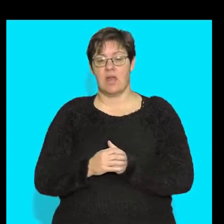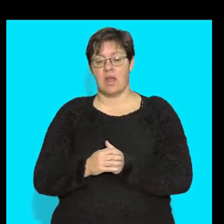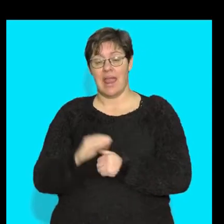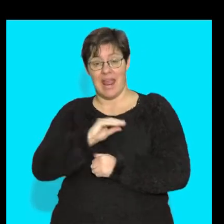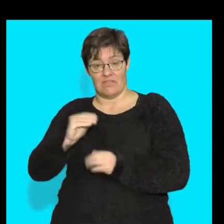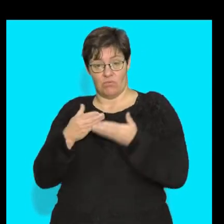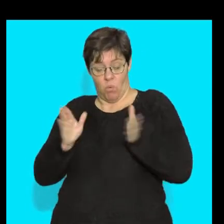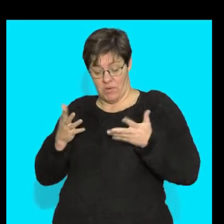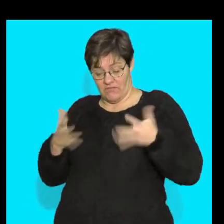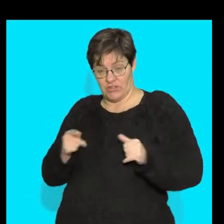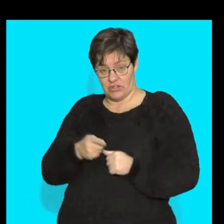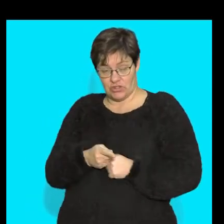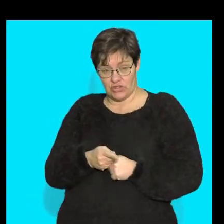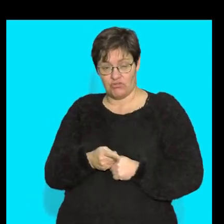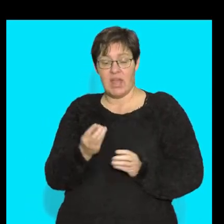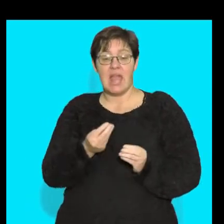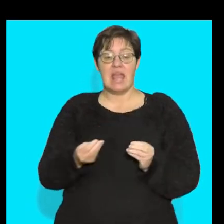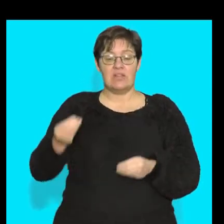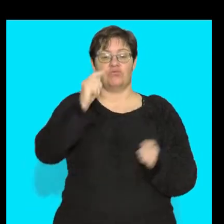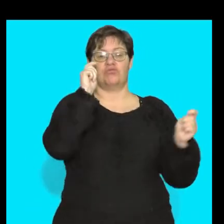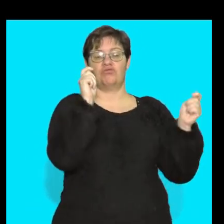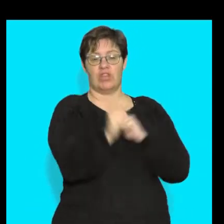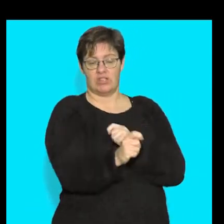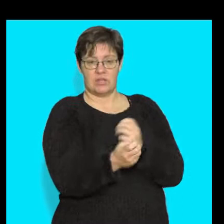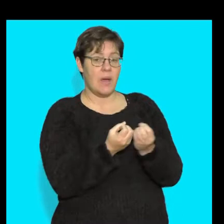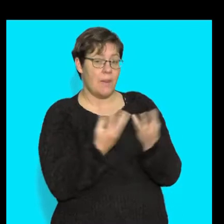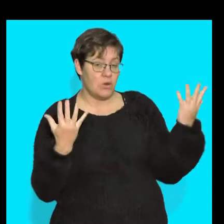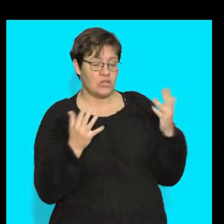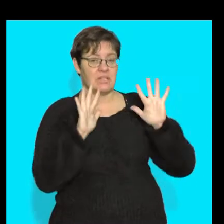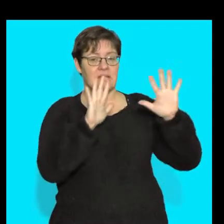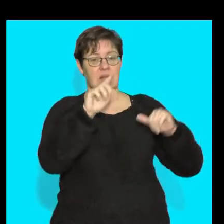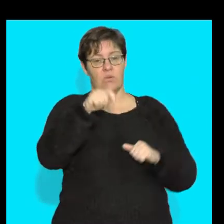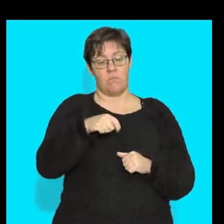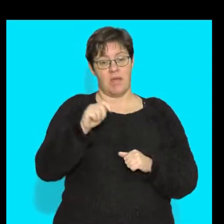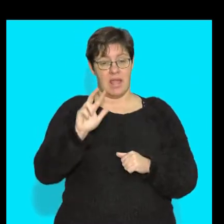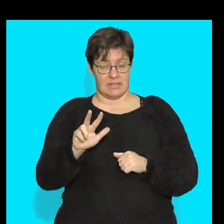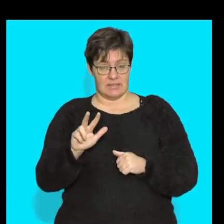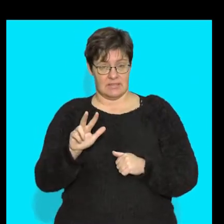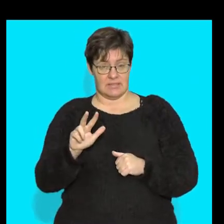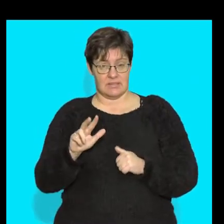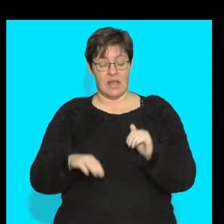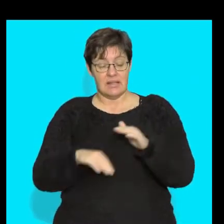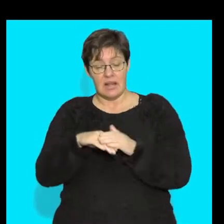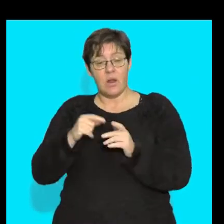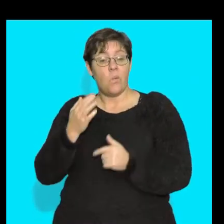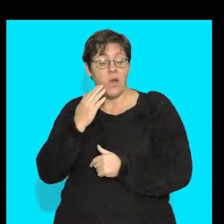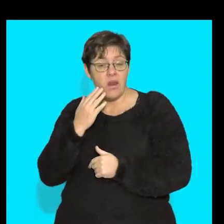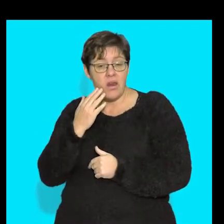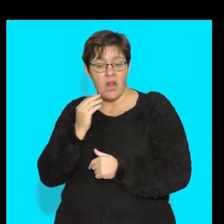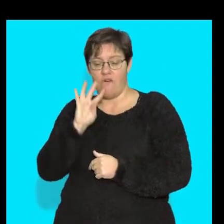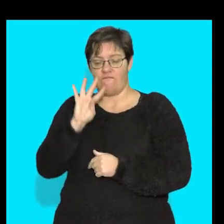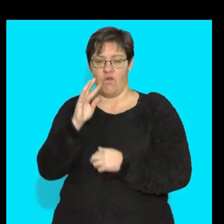the interest changes to 10.8 till the start of the 4th